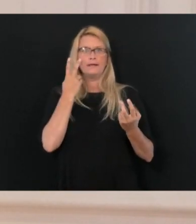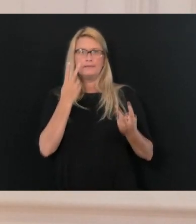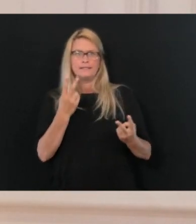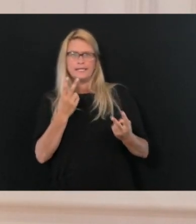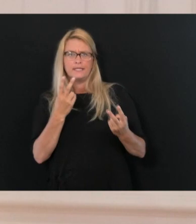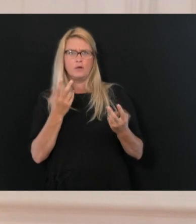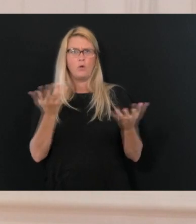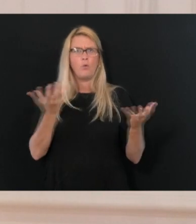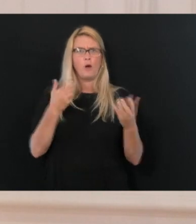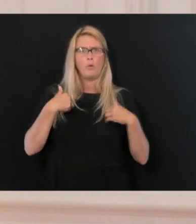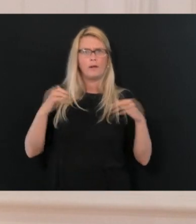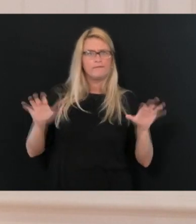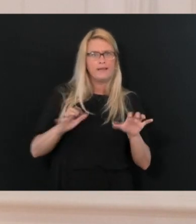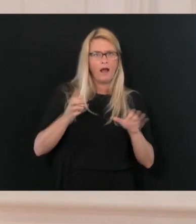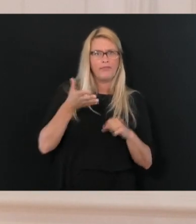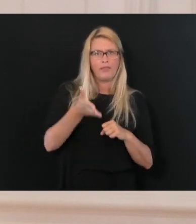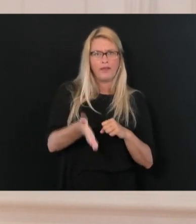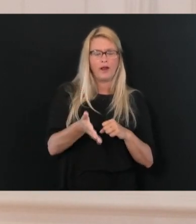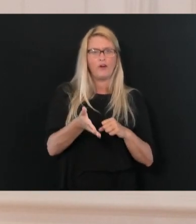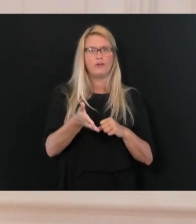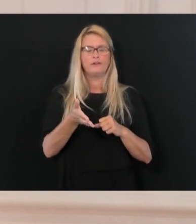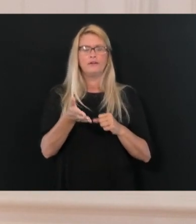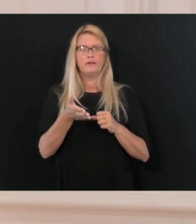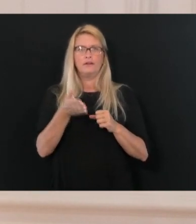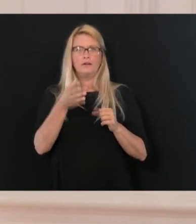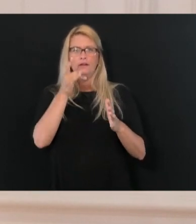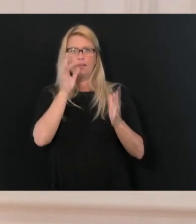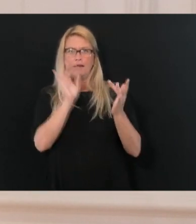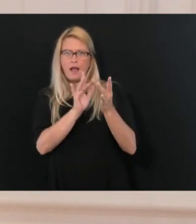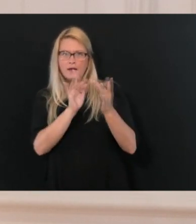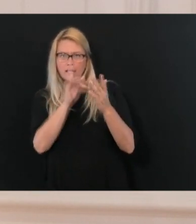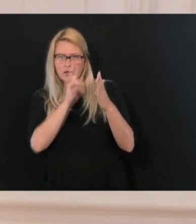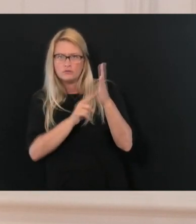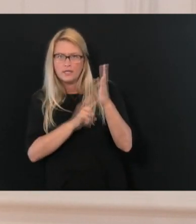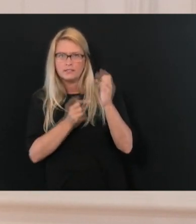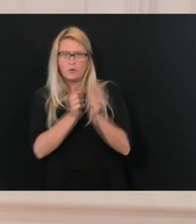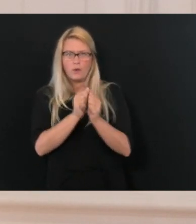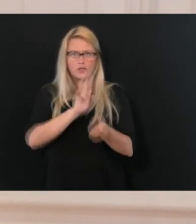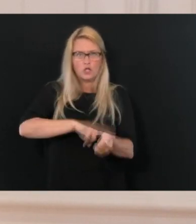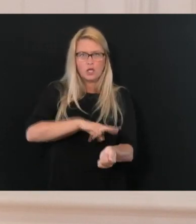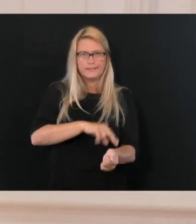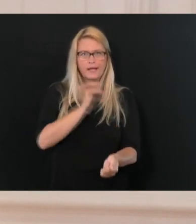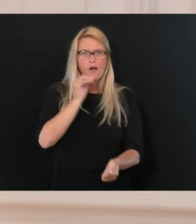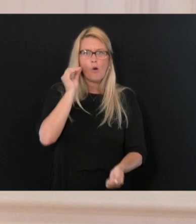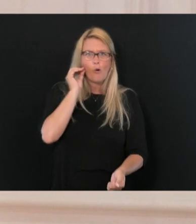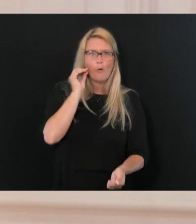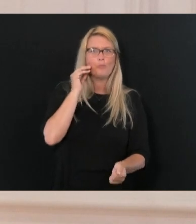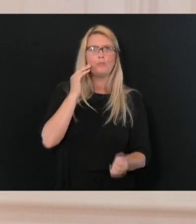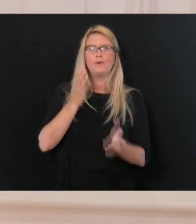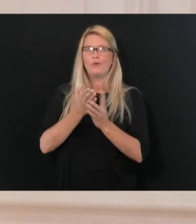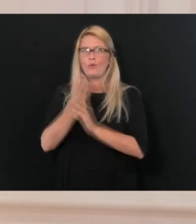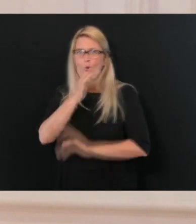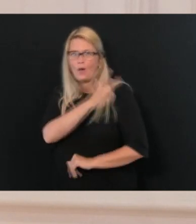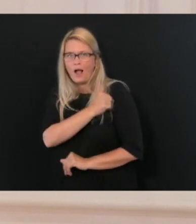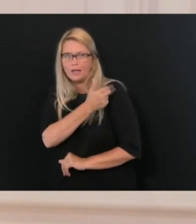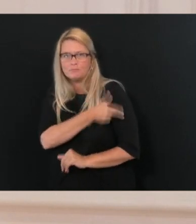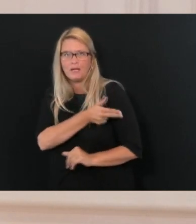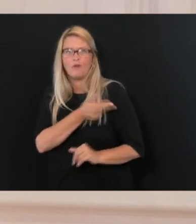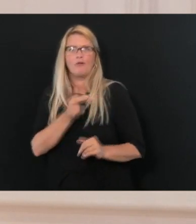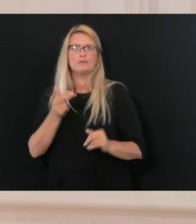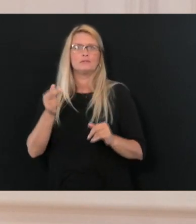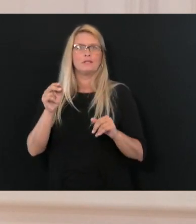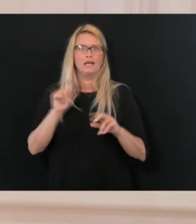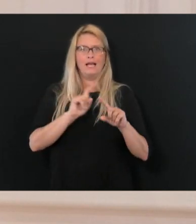been done through the nursing homes, through the hospitals and the other